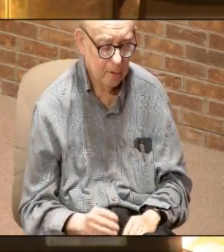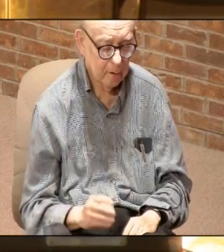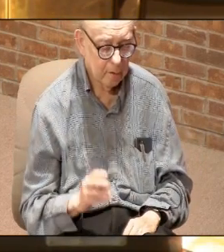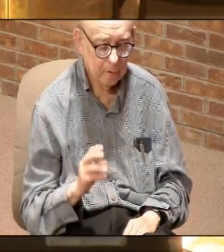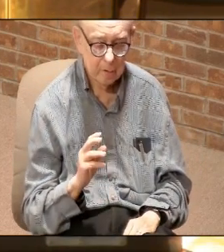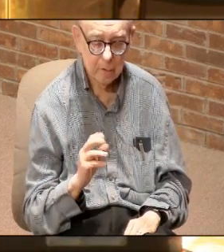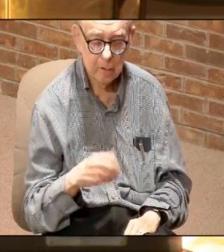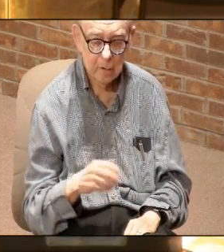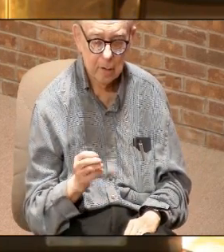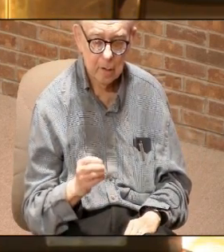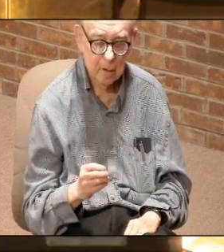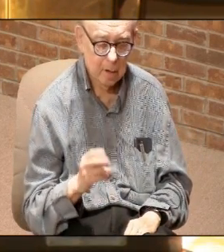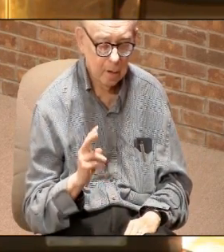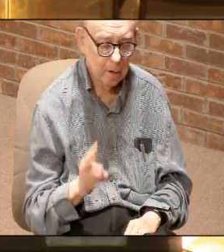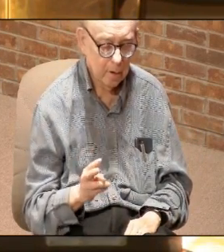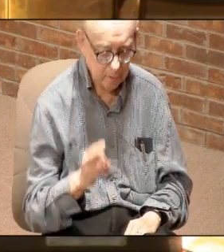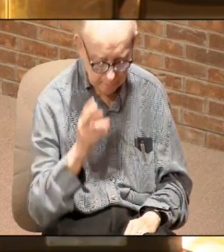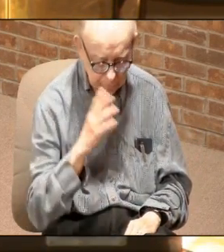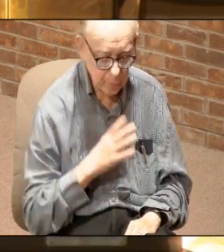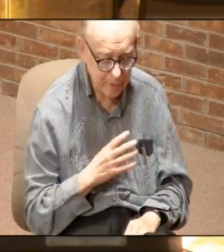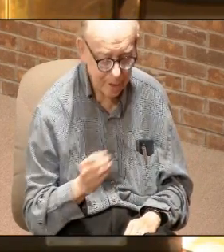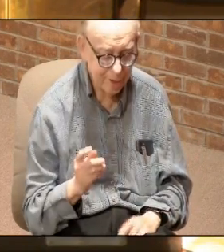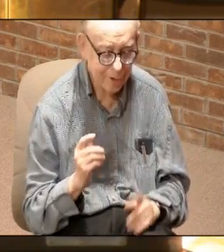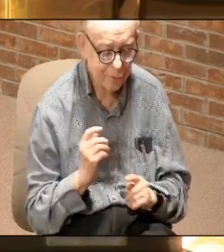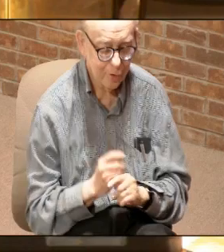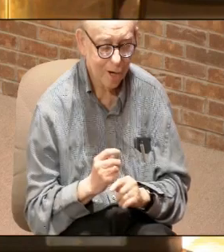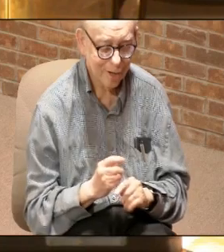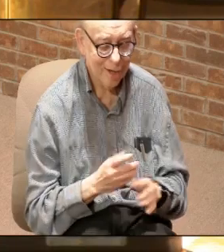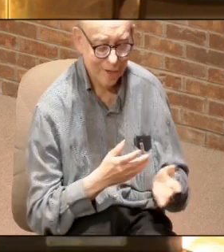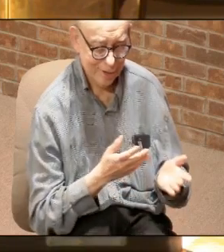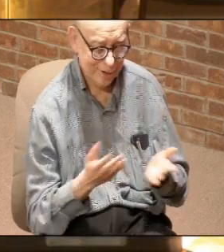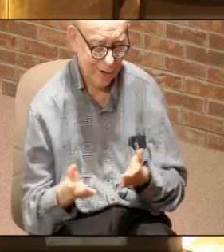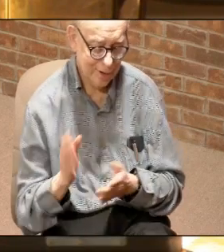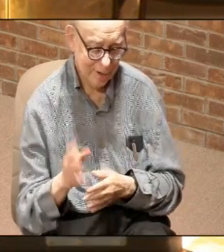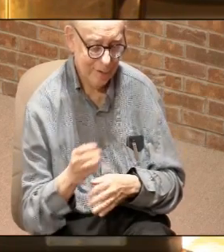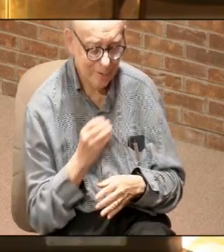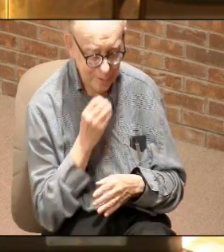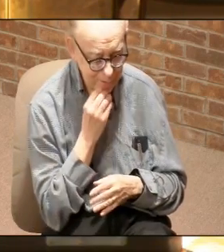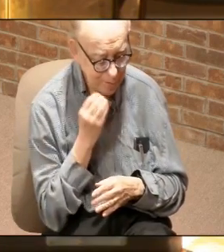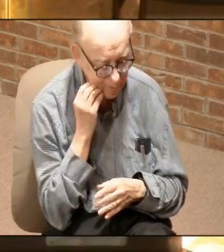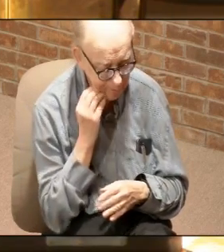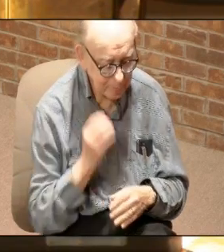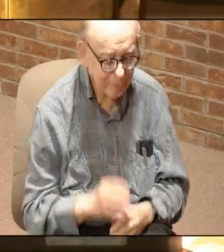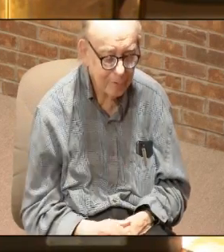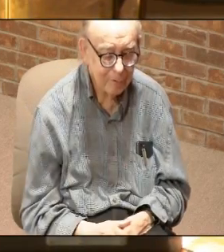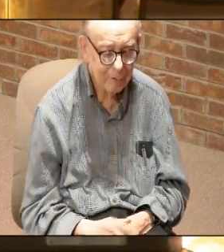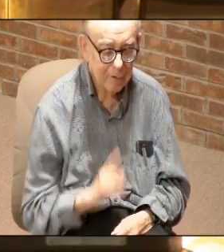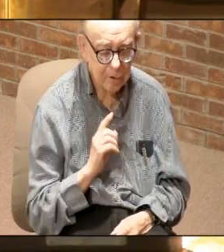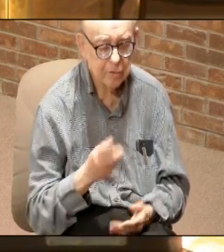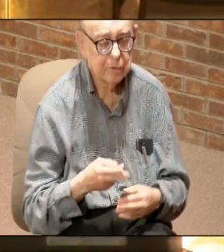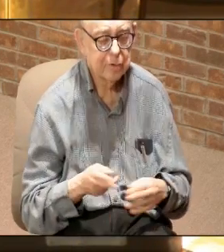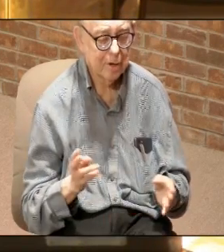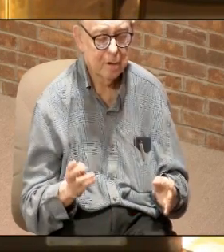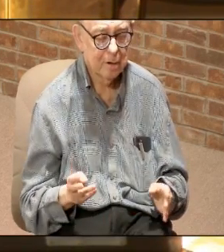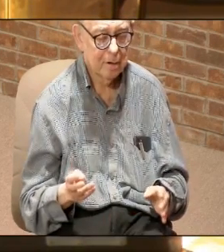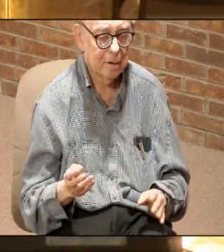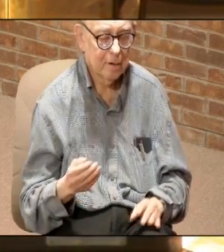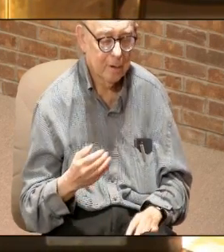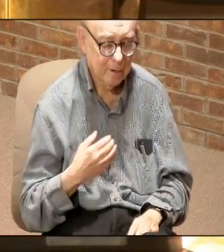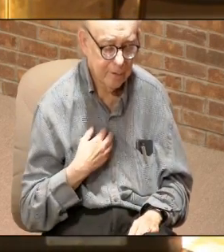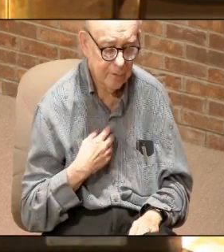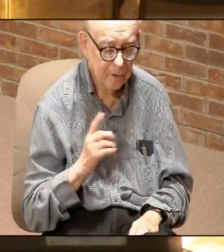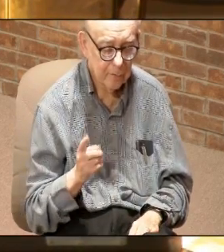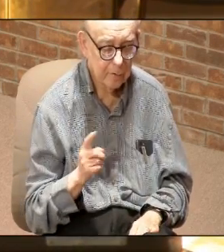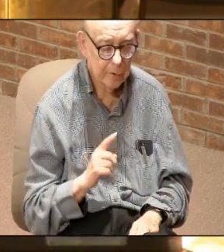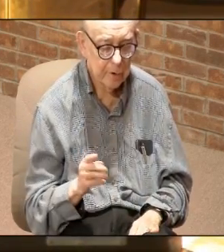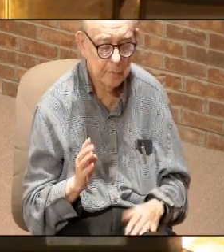took two men in a truck to move that sucker. It was so heavy, right? I've still got one in my